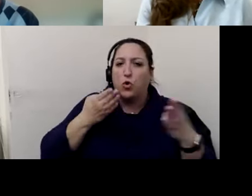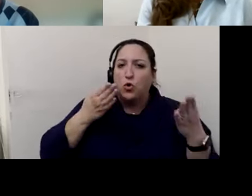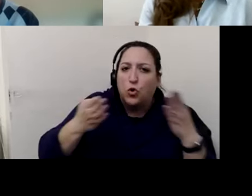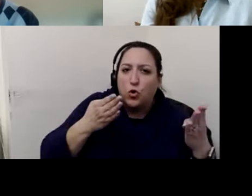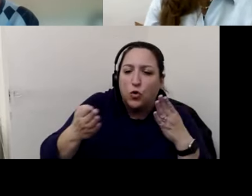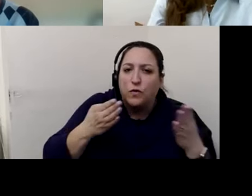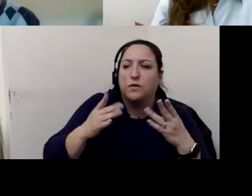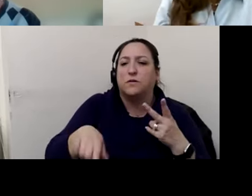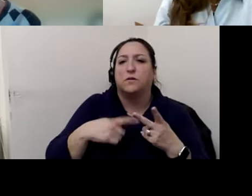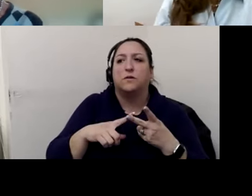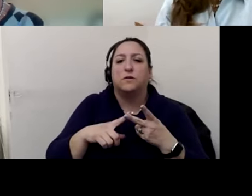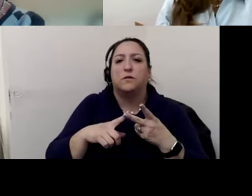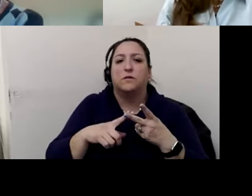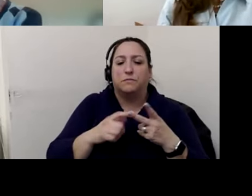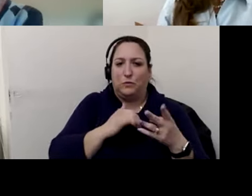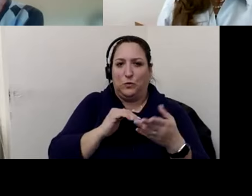and